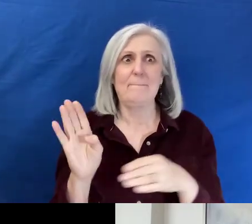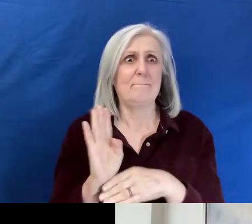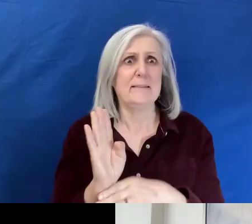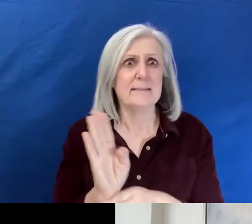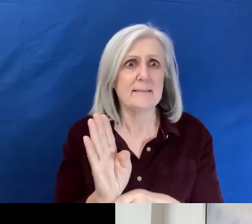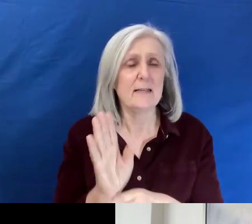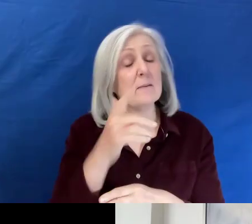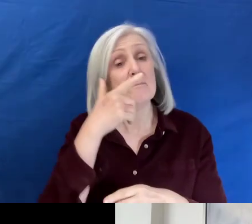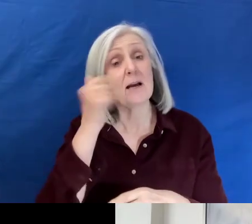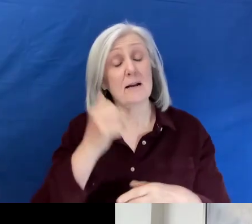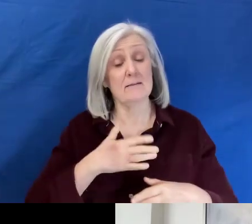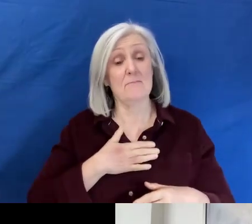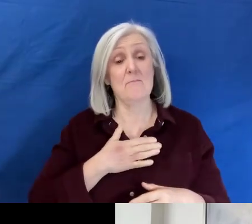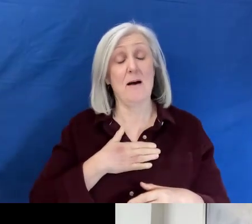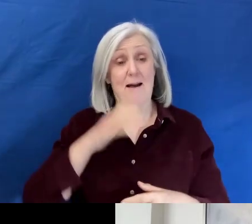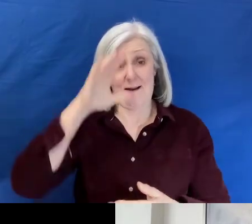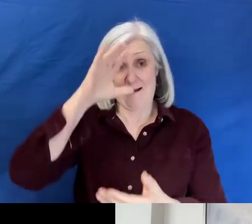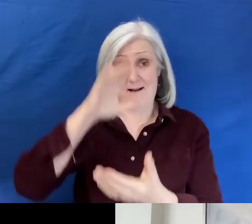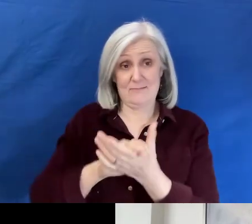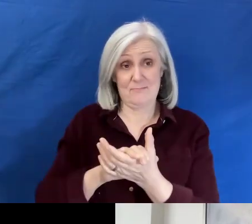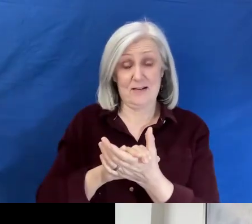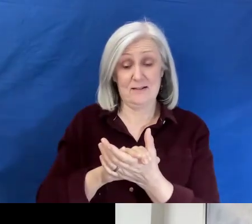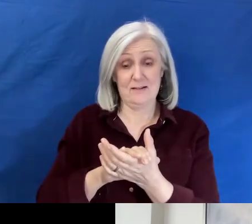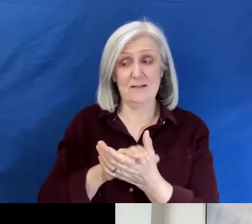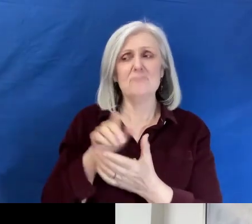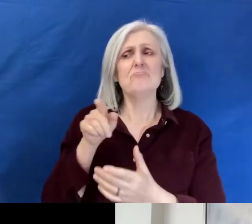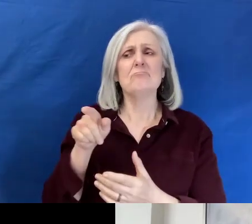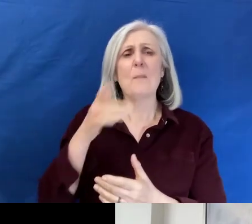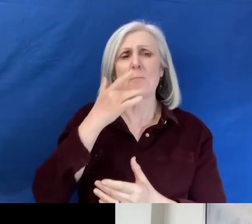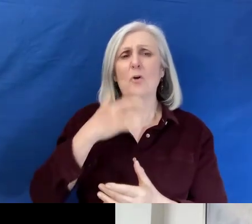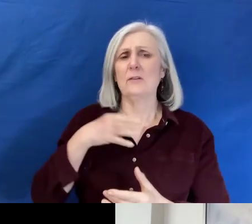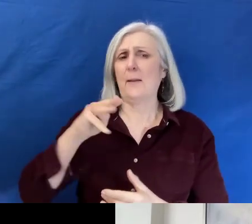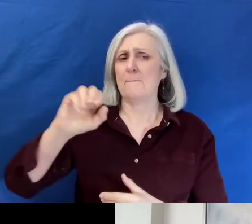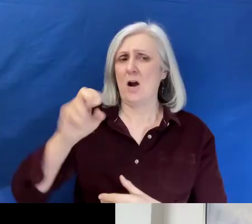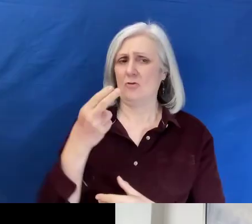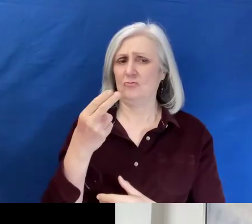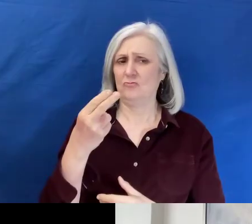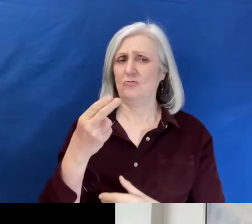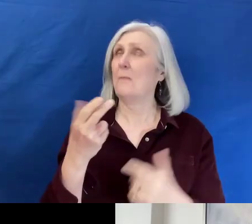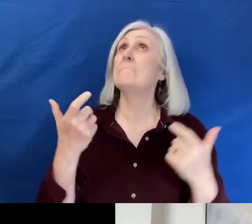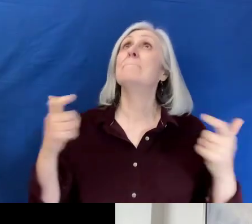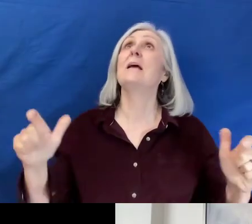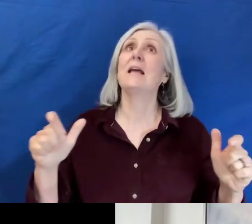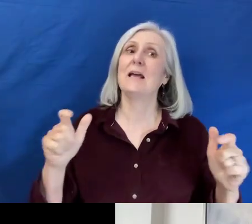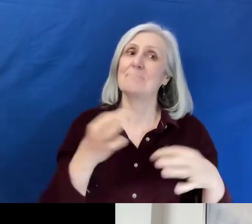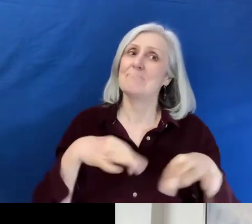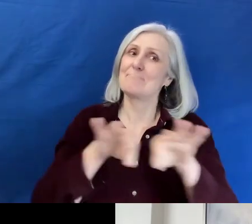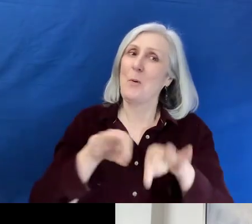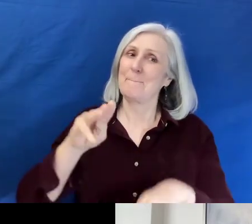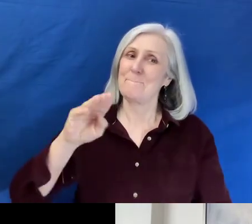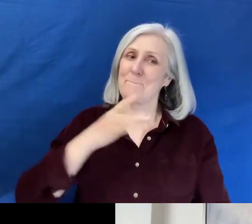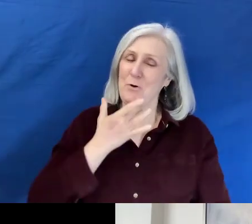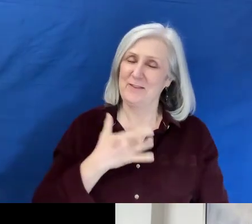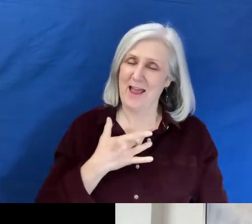busy because my husband has his birthday in March. So, and it was a big birthday. And so,